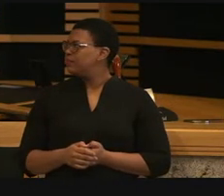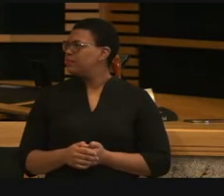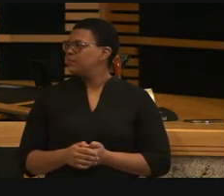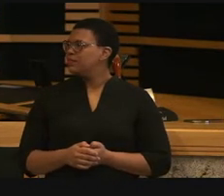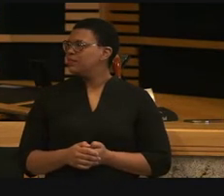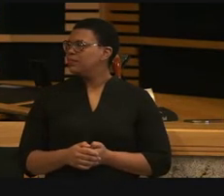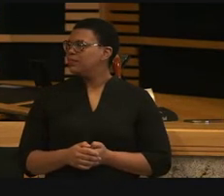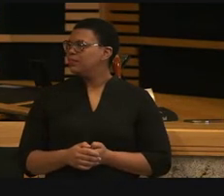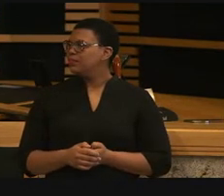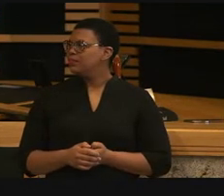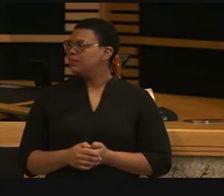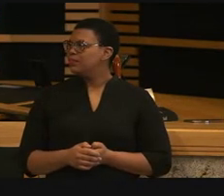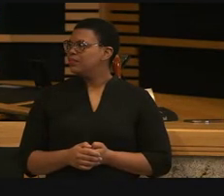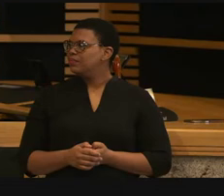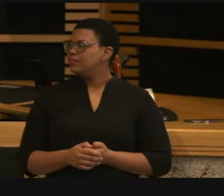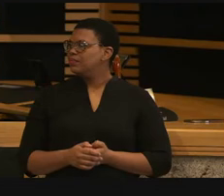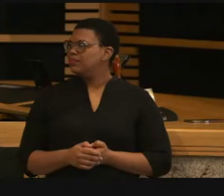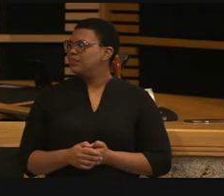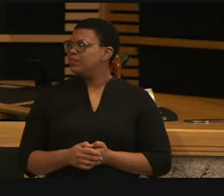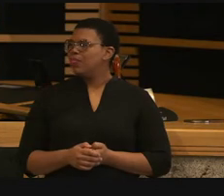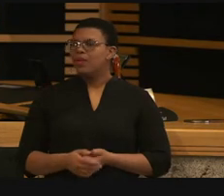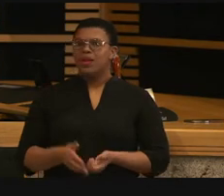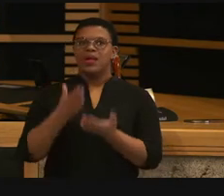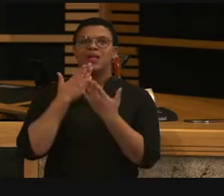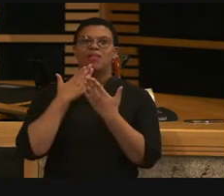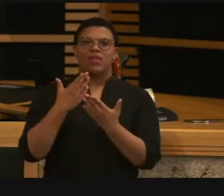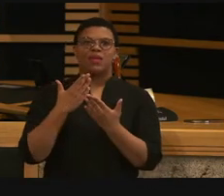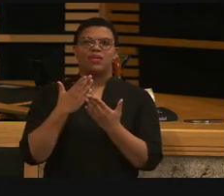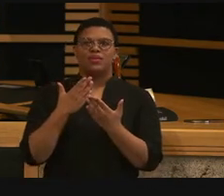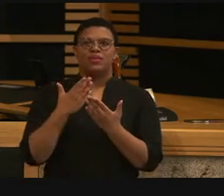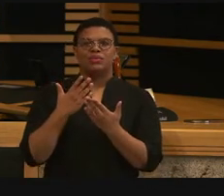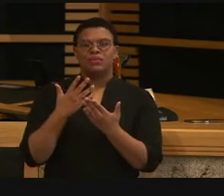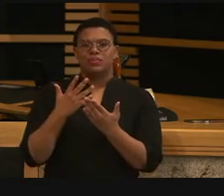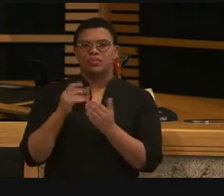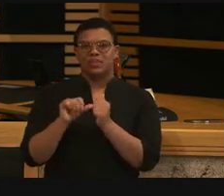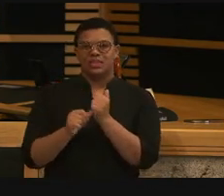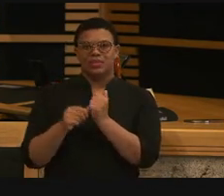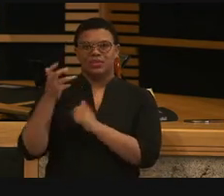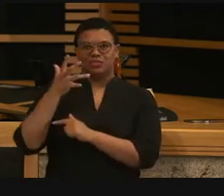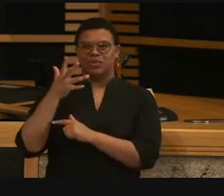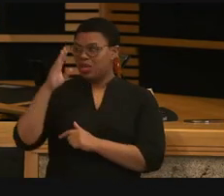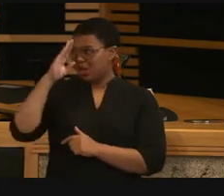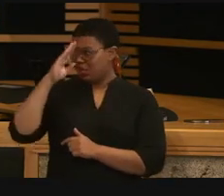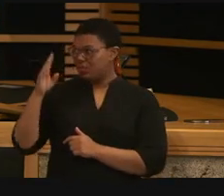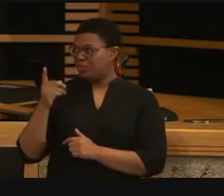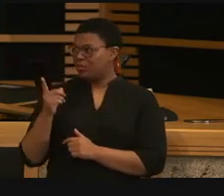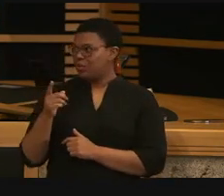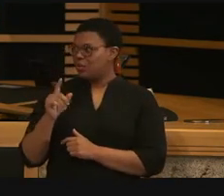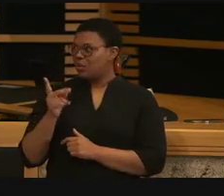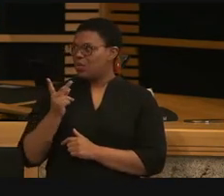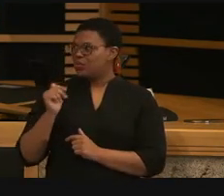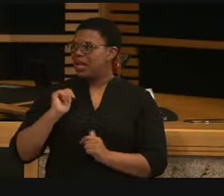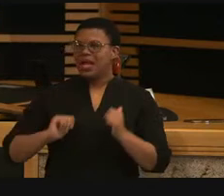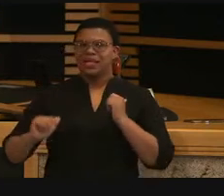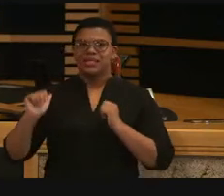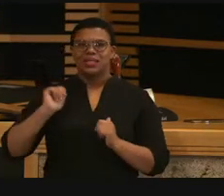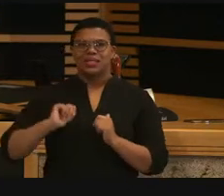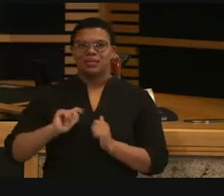Thank you, Deputy Speaker. Greetings to you and the acting